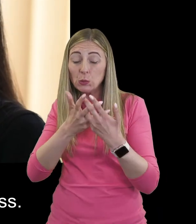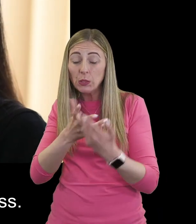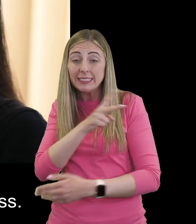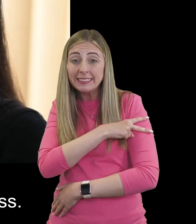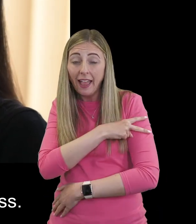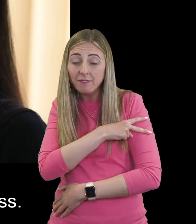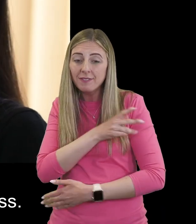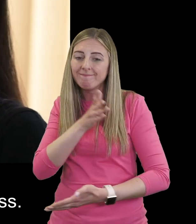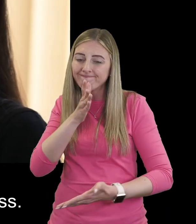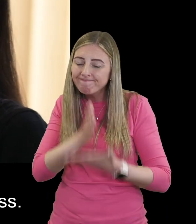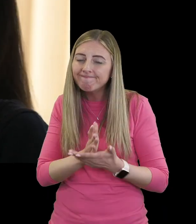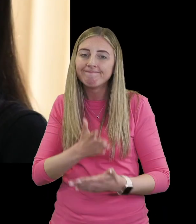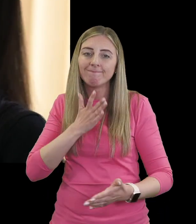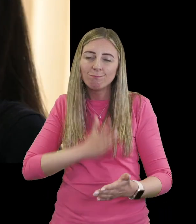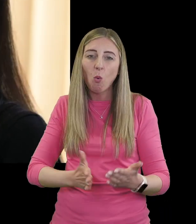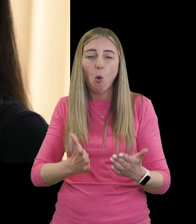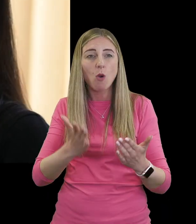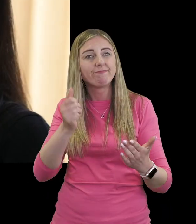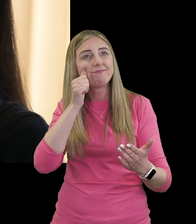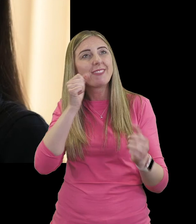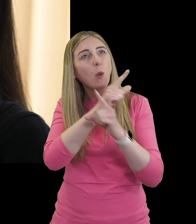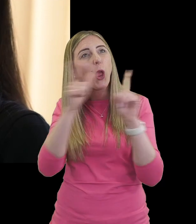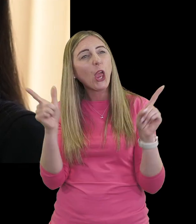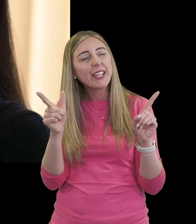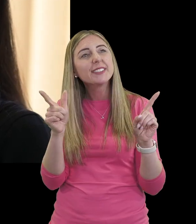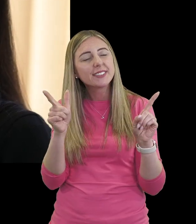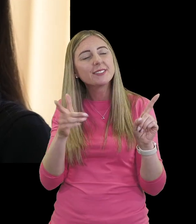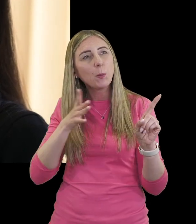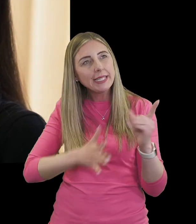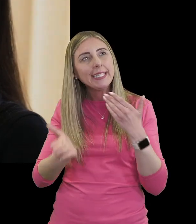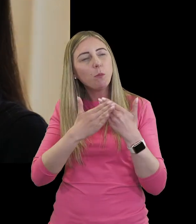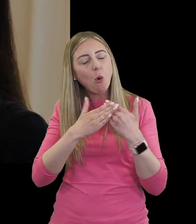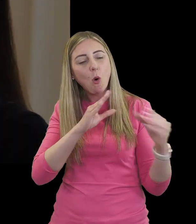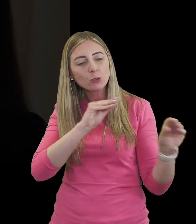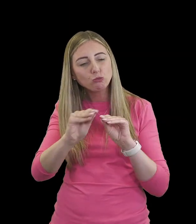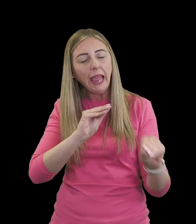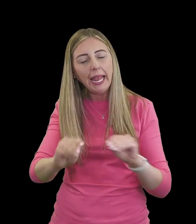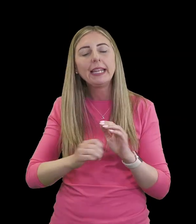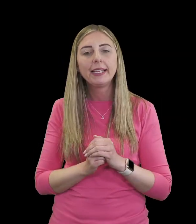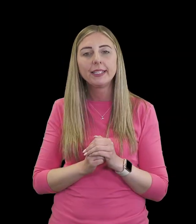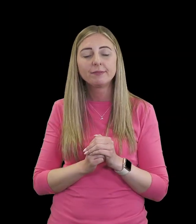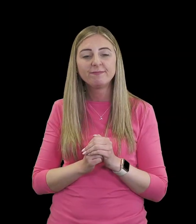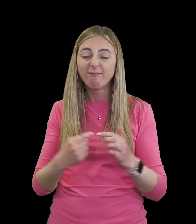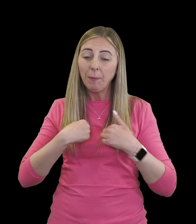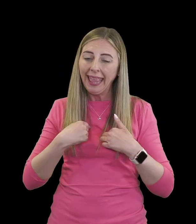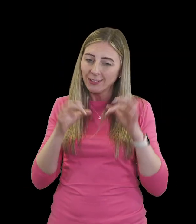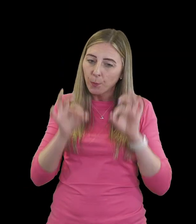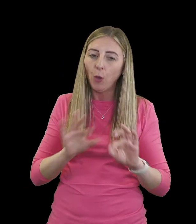group, have a greater awareness. I don't know what that looks like, but I think that would certainly be an ideal world.